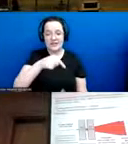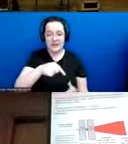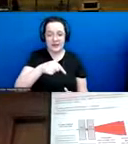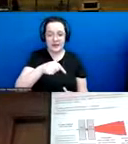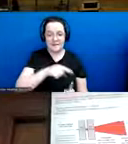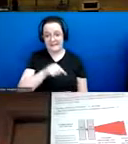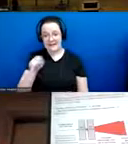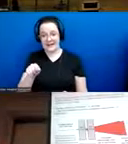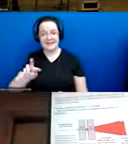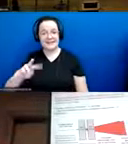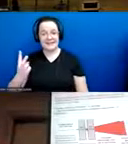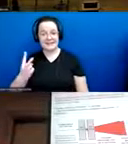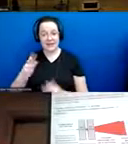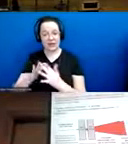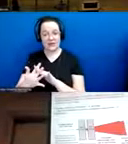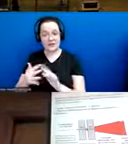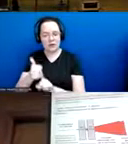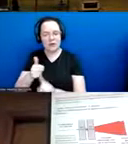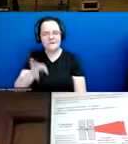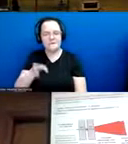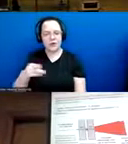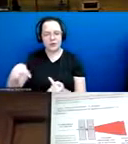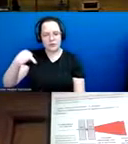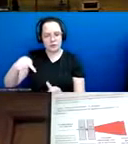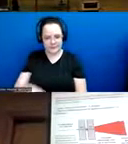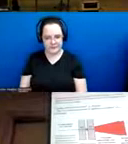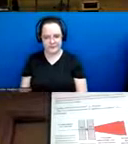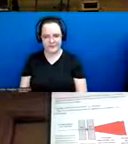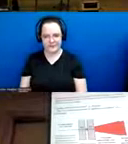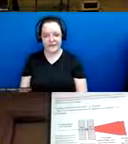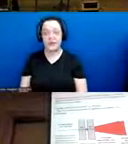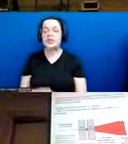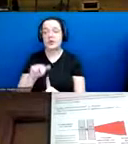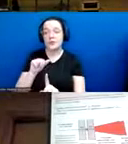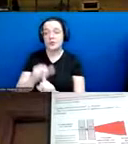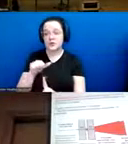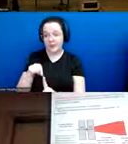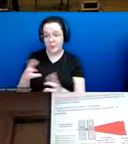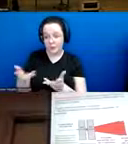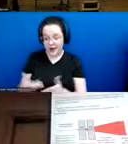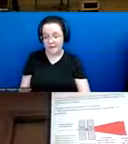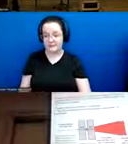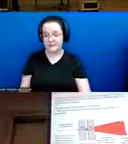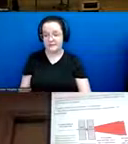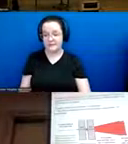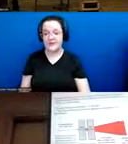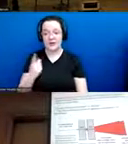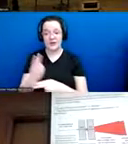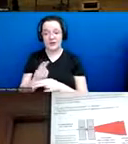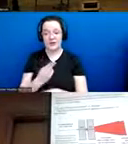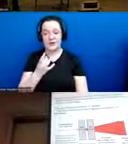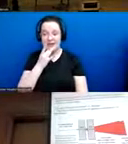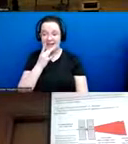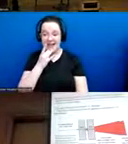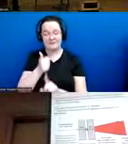can be then vertically polarized, right? And the trick is, if you use linearly polarized light here, which